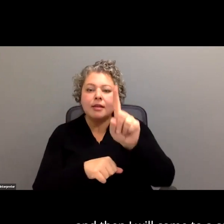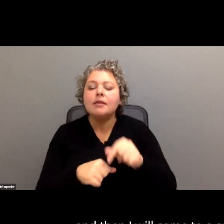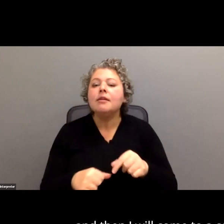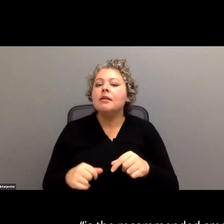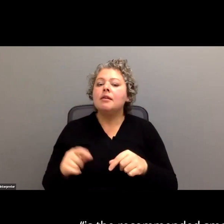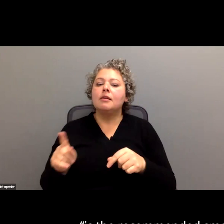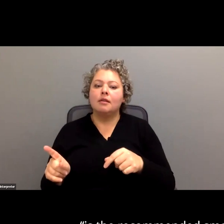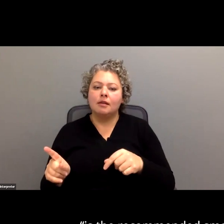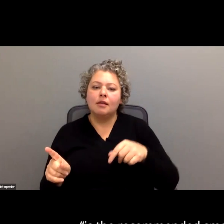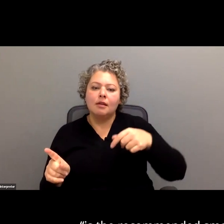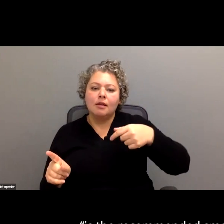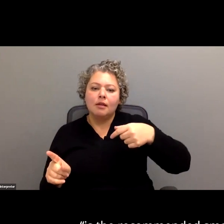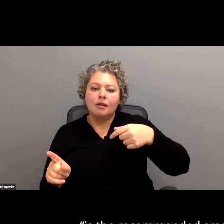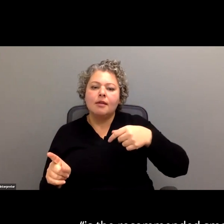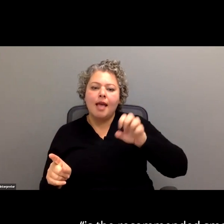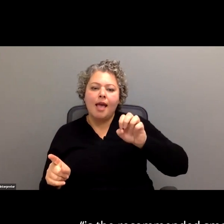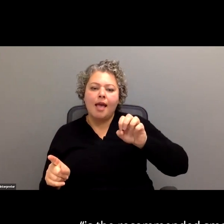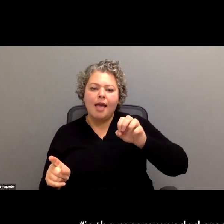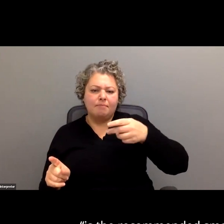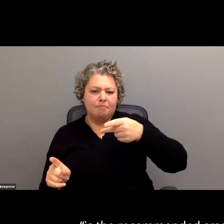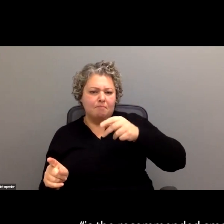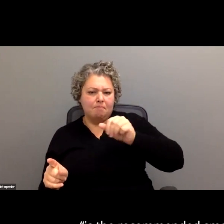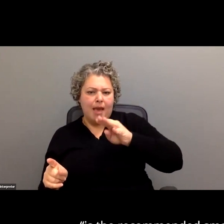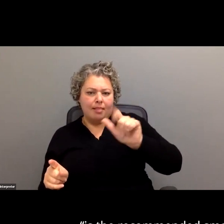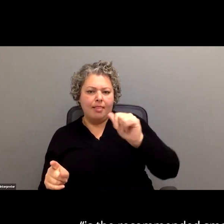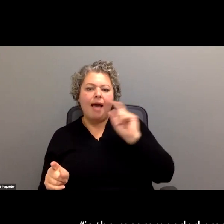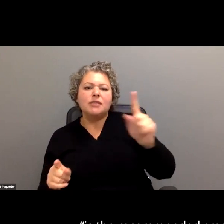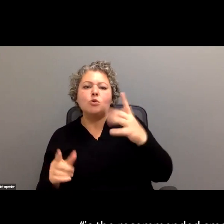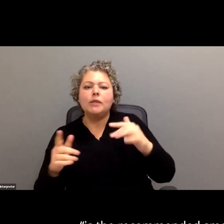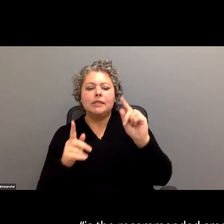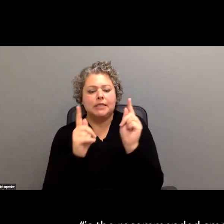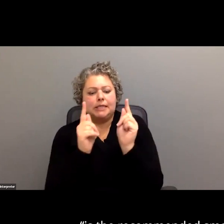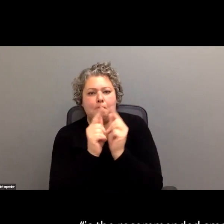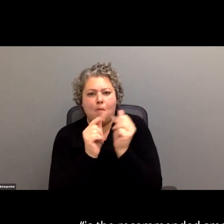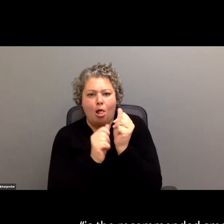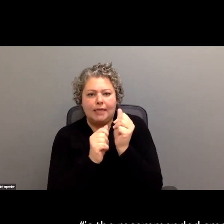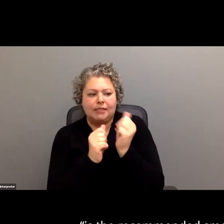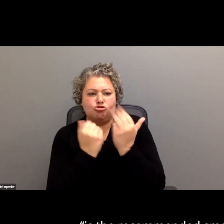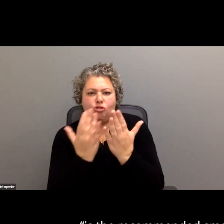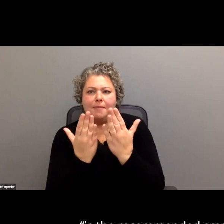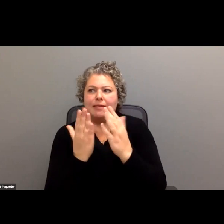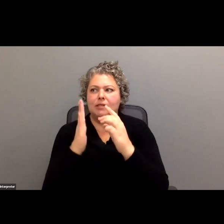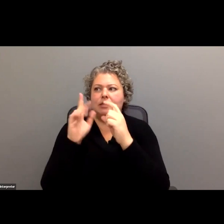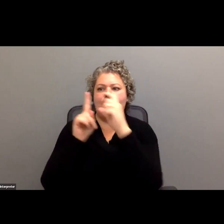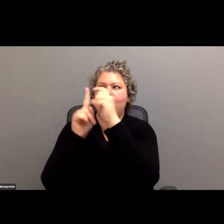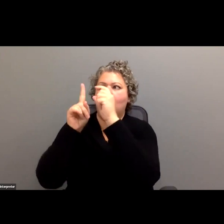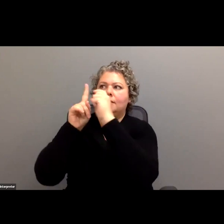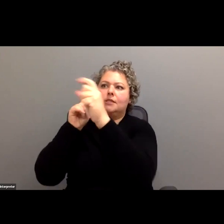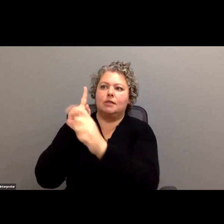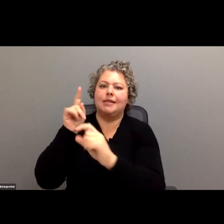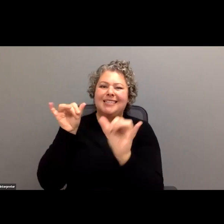Pamela asked, what is the recommended smallest font size on PowerPoint presentations?